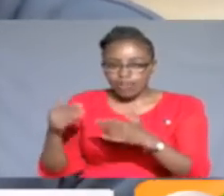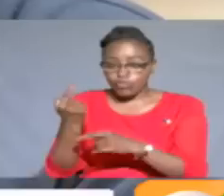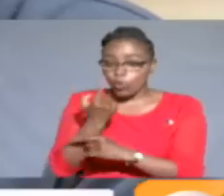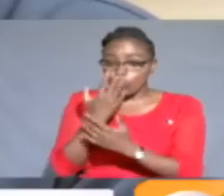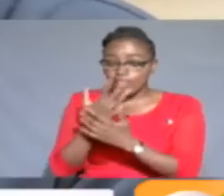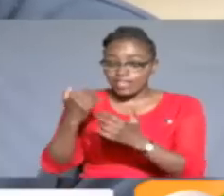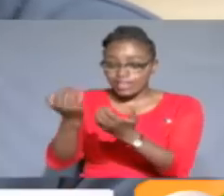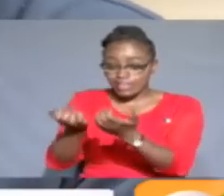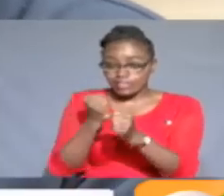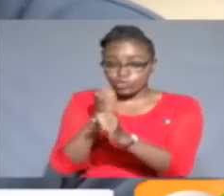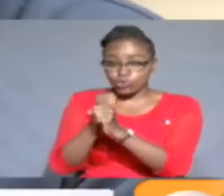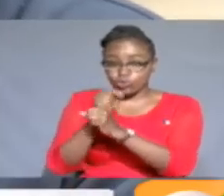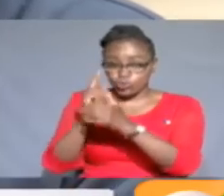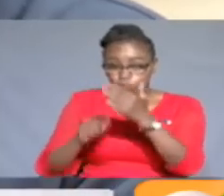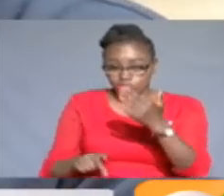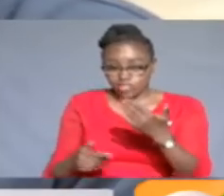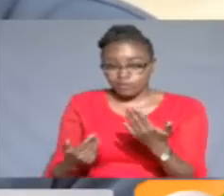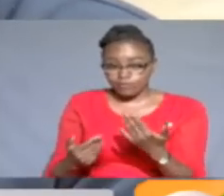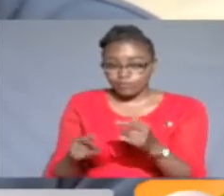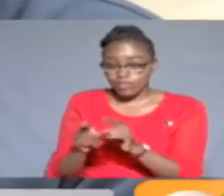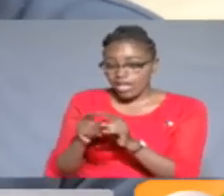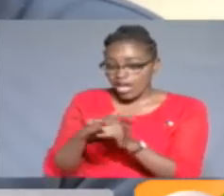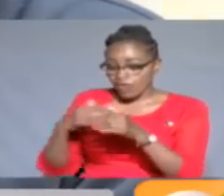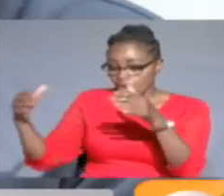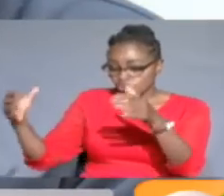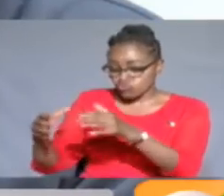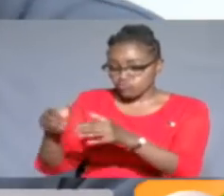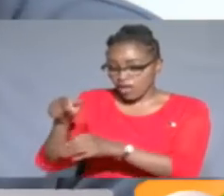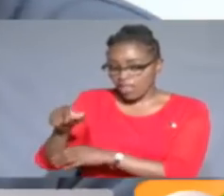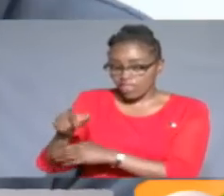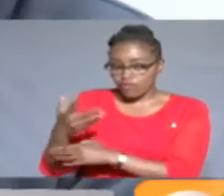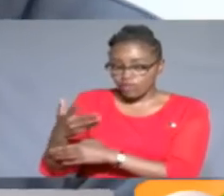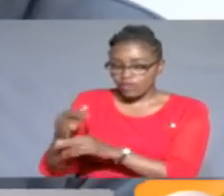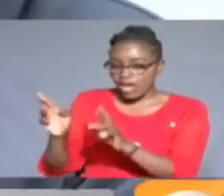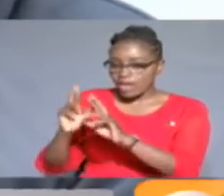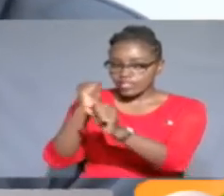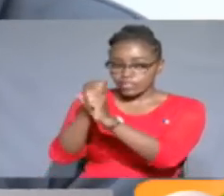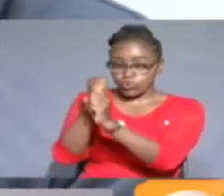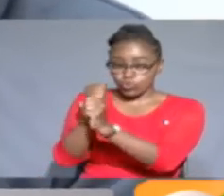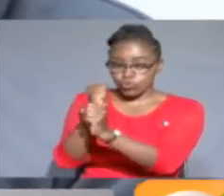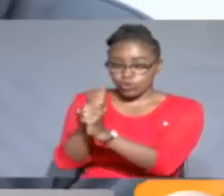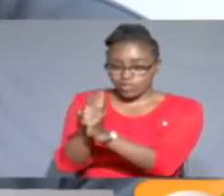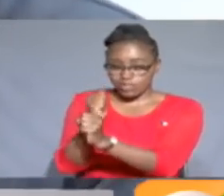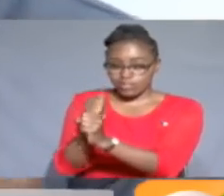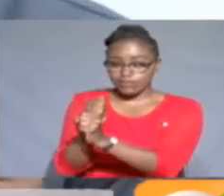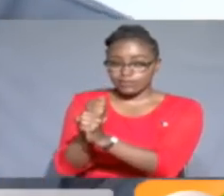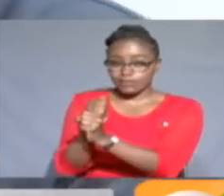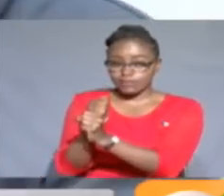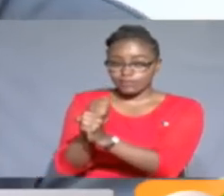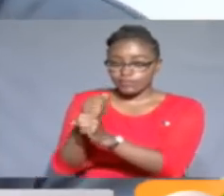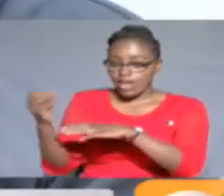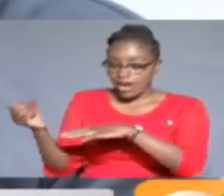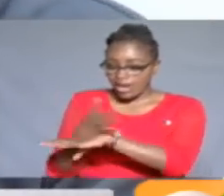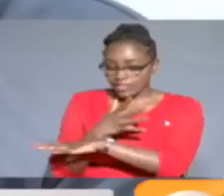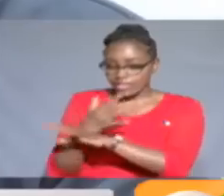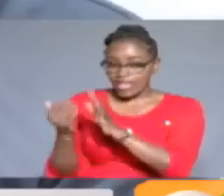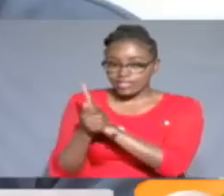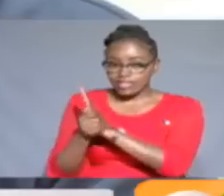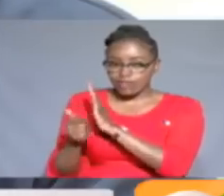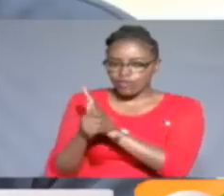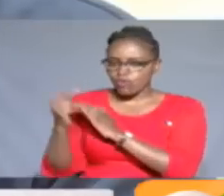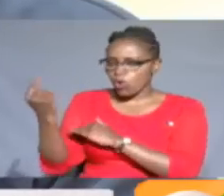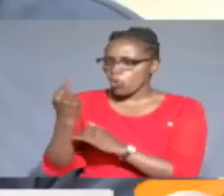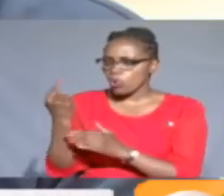need to do now, because we have this army of ready to work cancer specialists, is to deploy